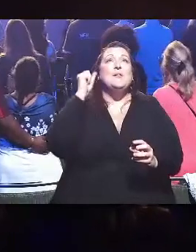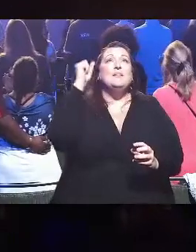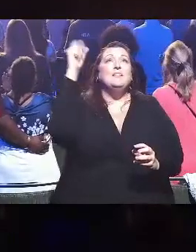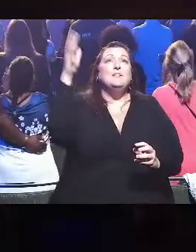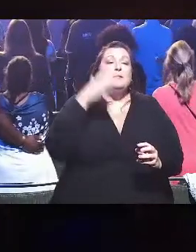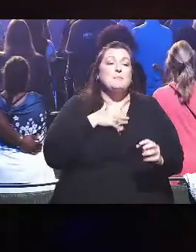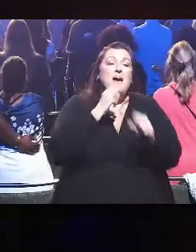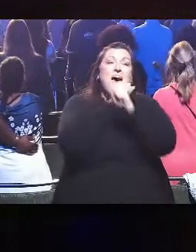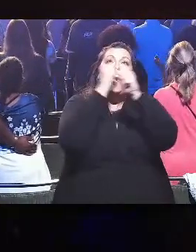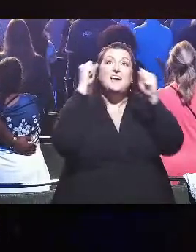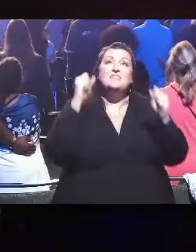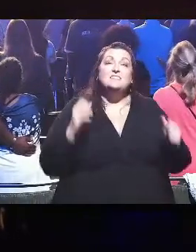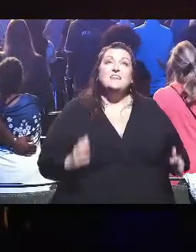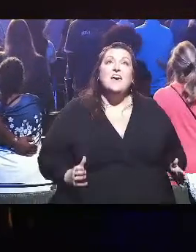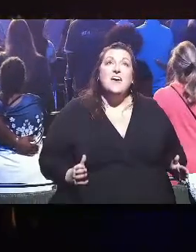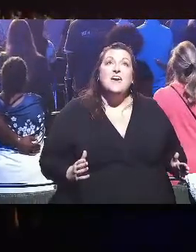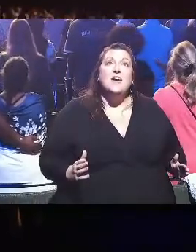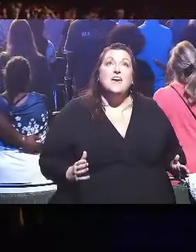soul, my